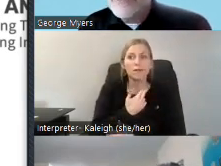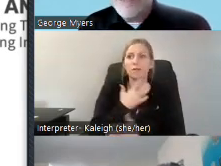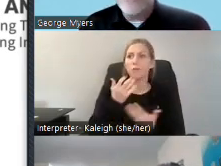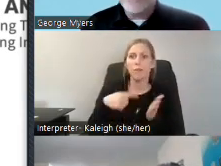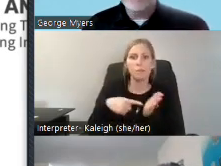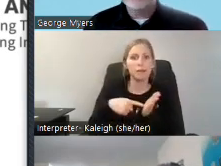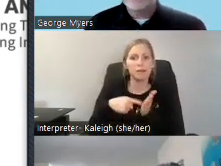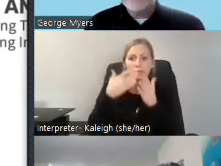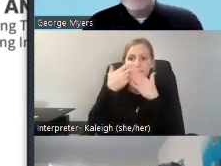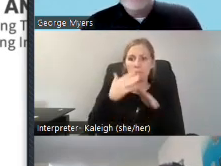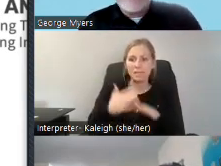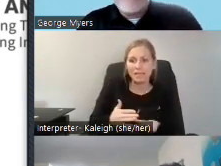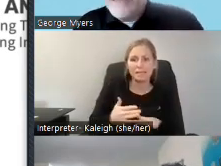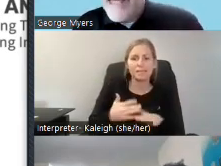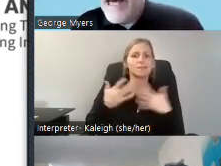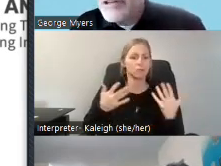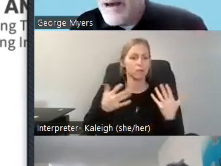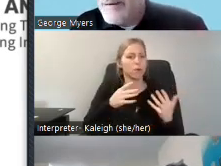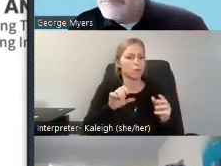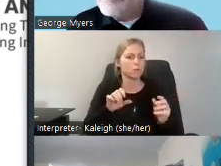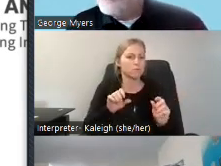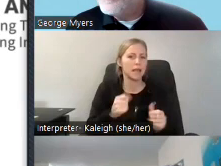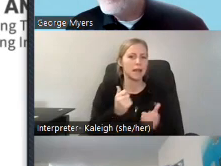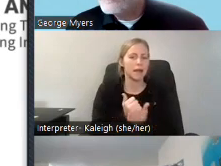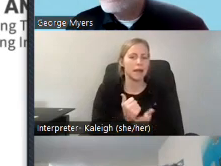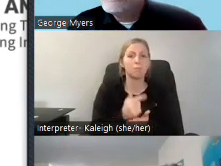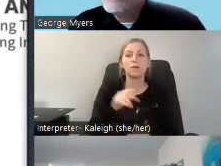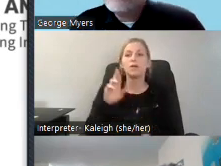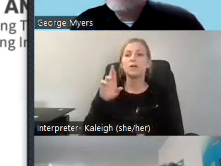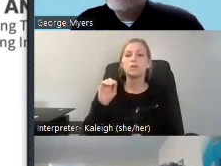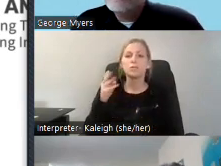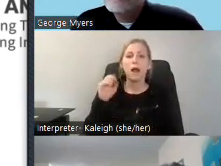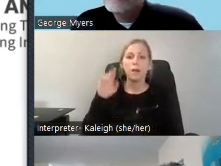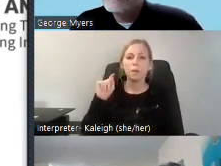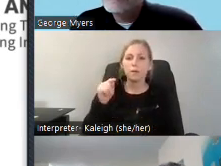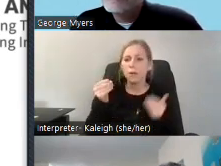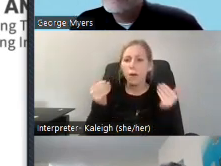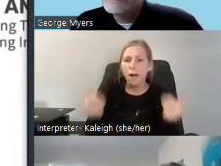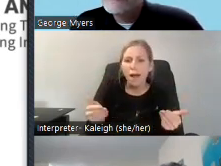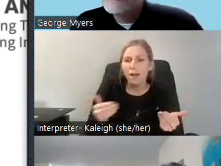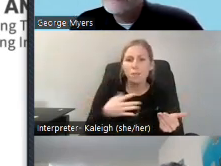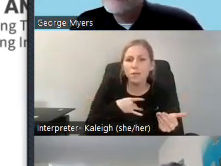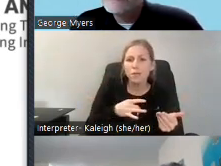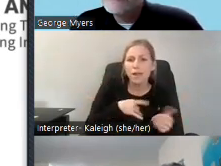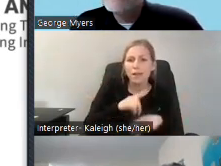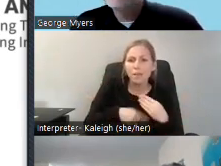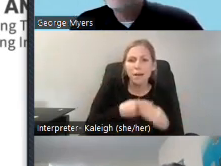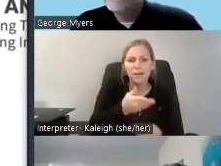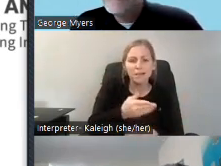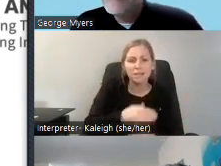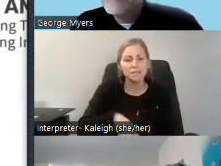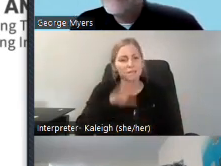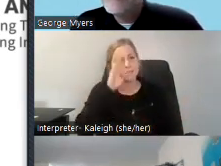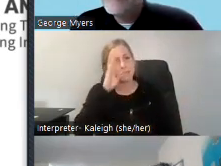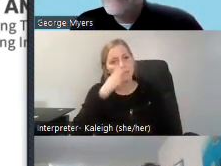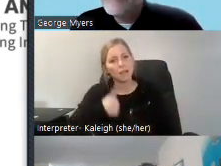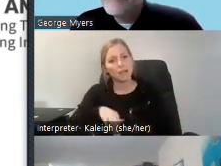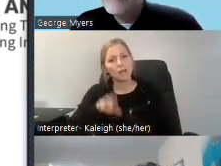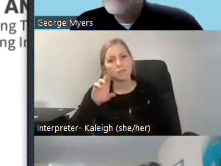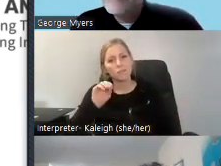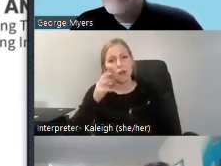So Robert, take it away. What do you like about the Cash App? I'm Robert Shoebank,